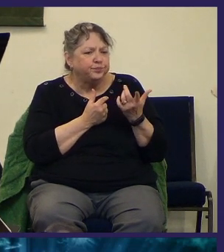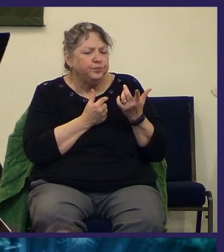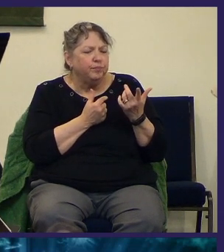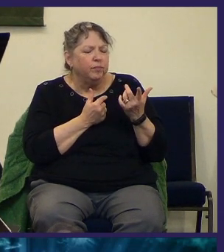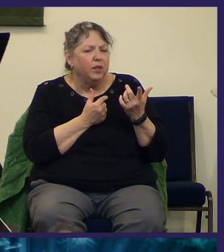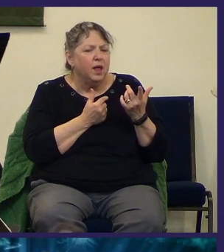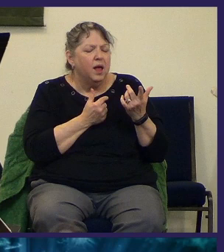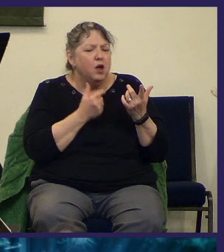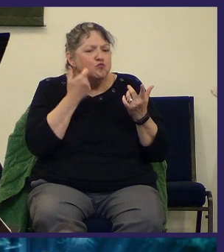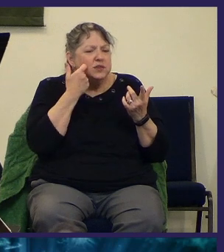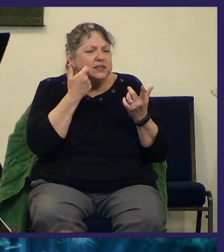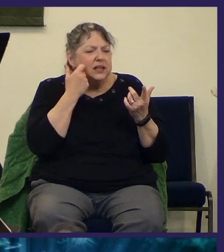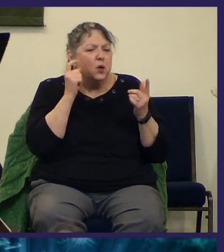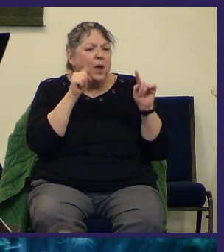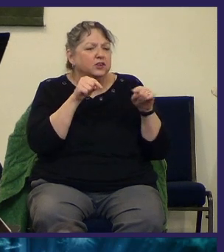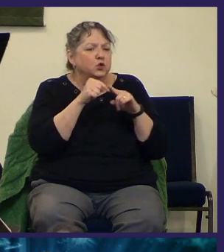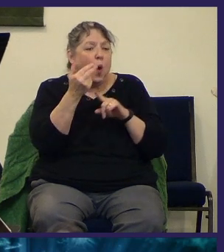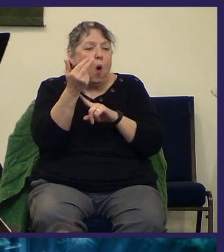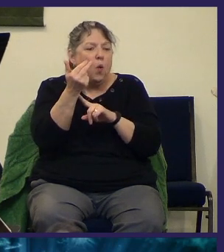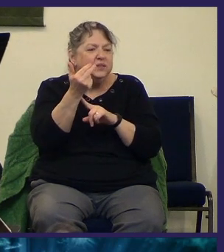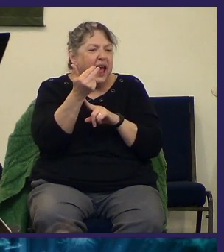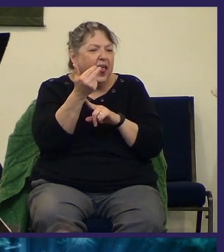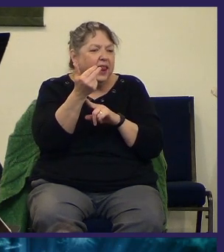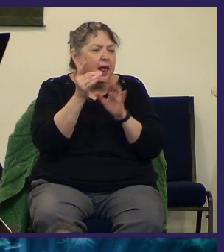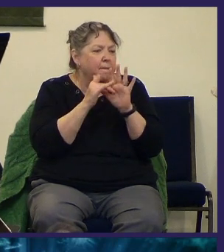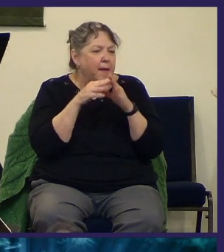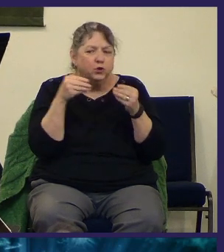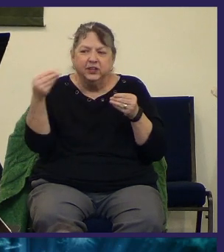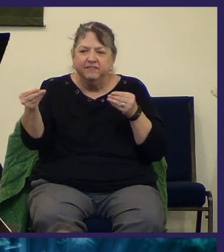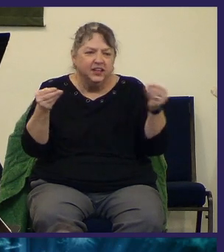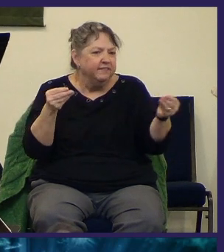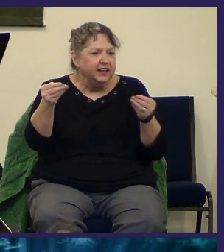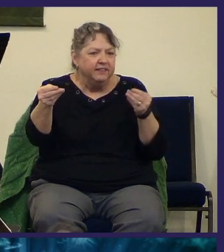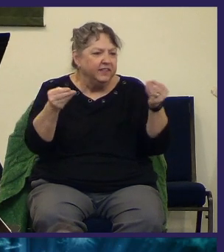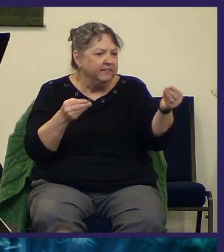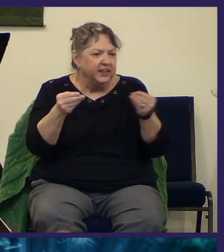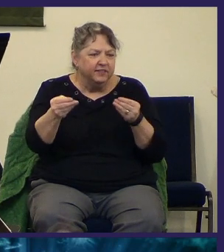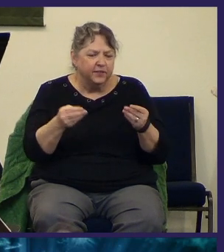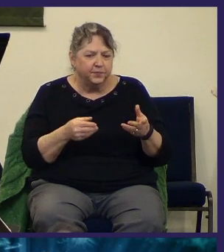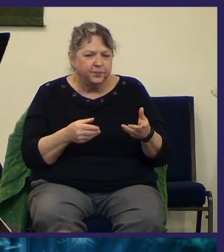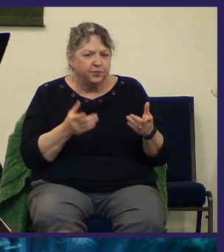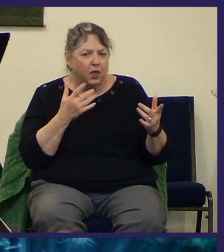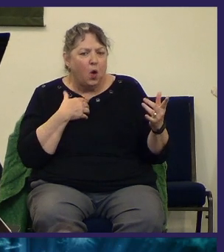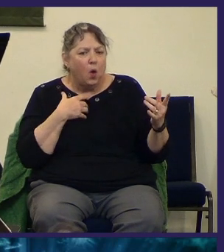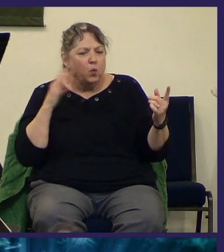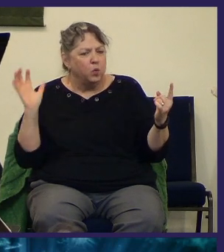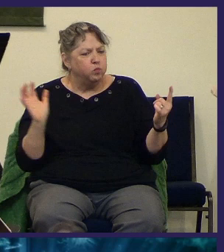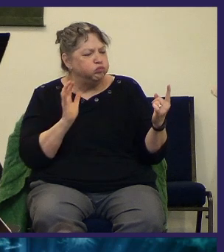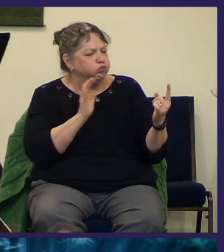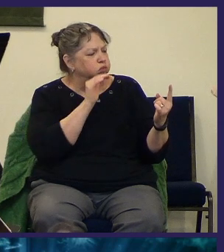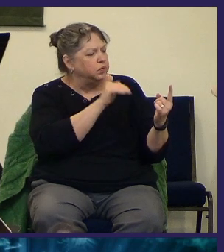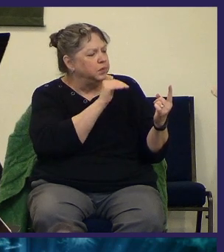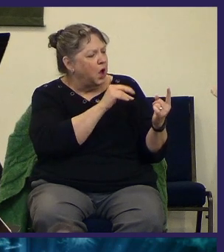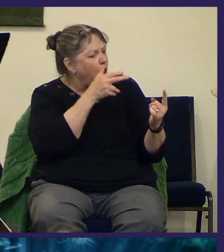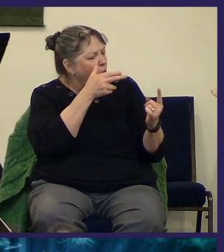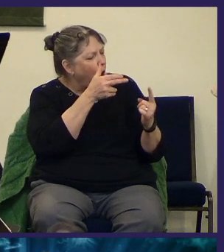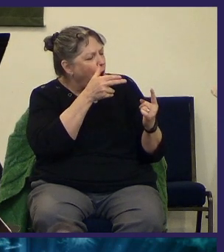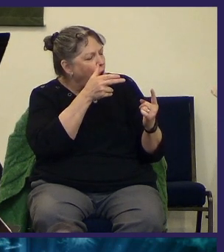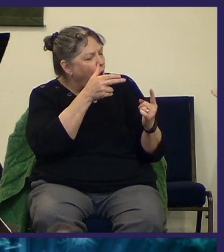recently and the one young receptionist we went in and we explained who we were why we were there and